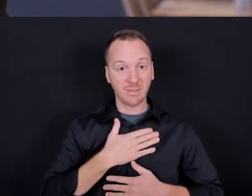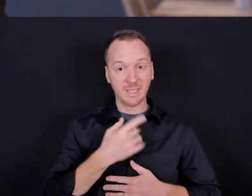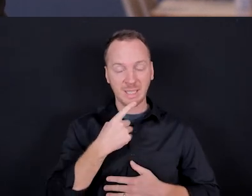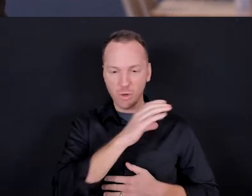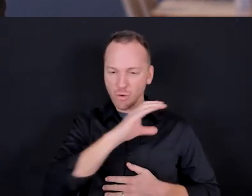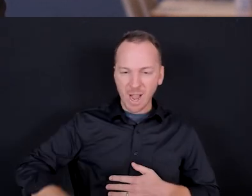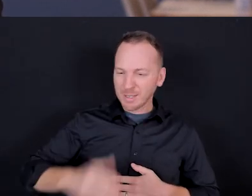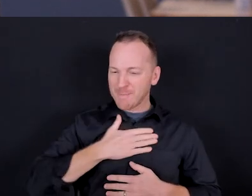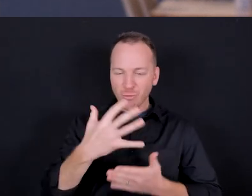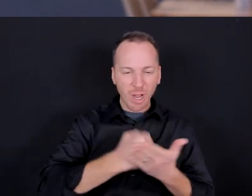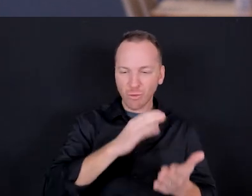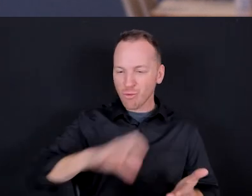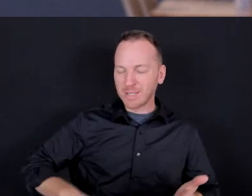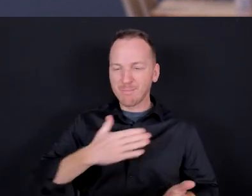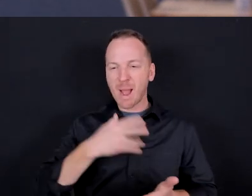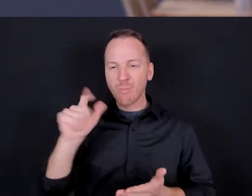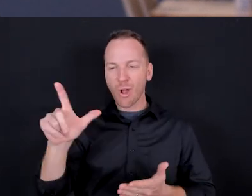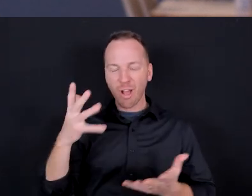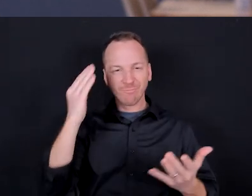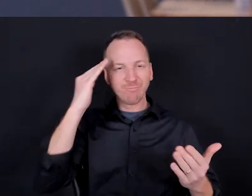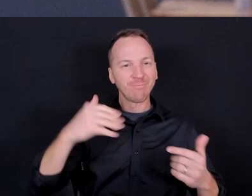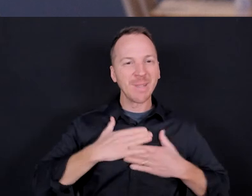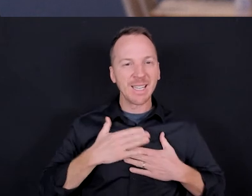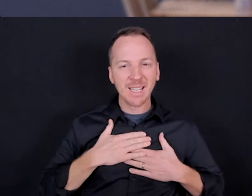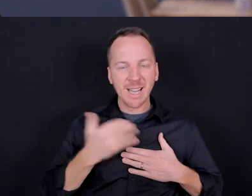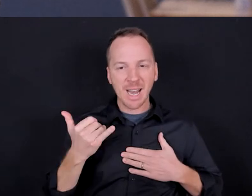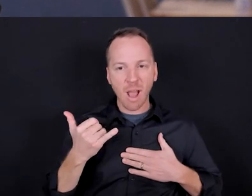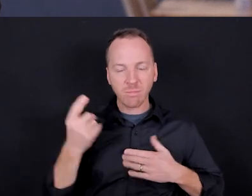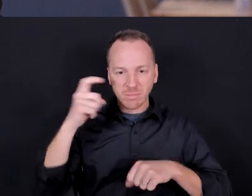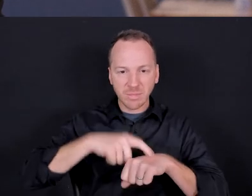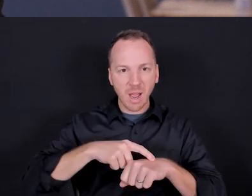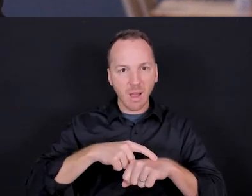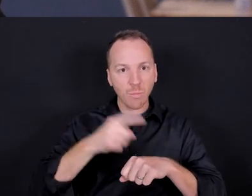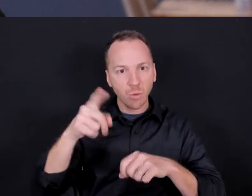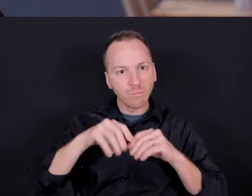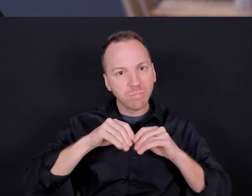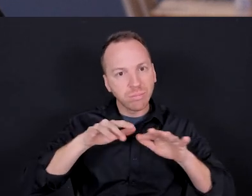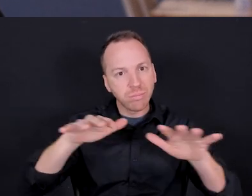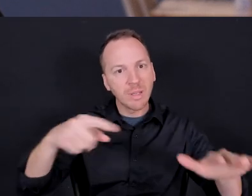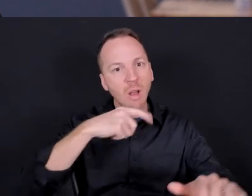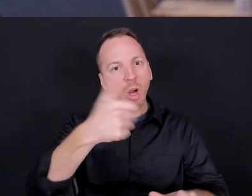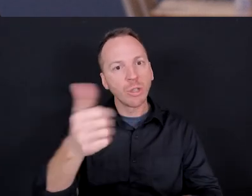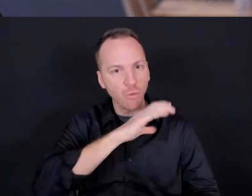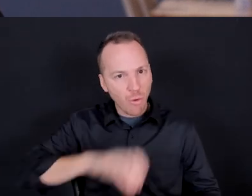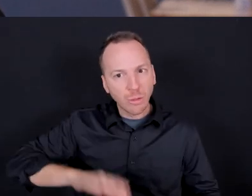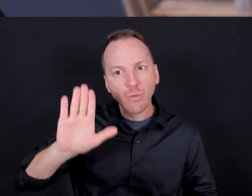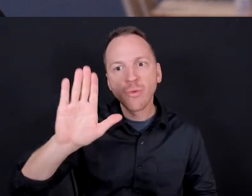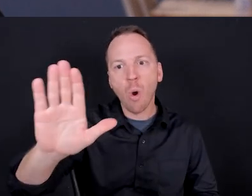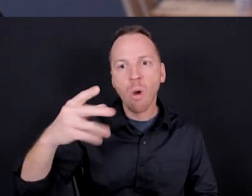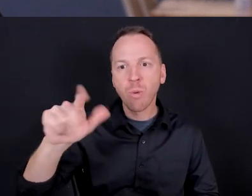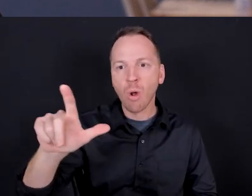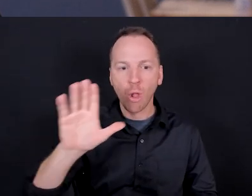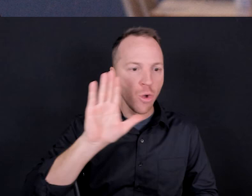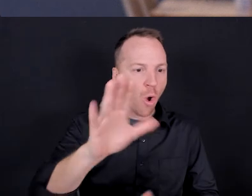is my treasure and Christ is my pearl, to say to others, Christ is your treasure as well. And he's your pearl.